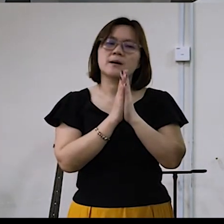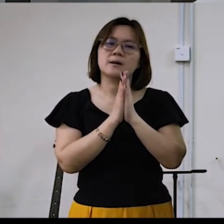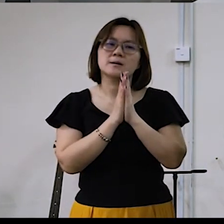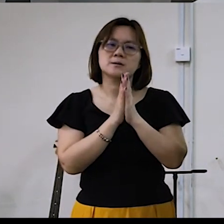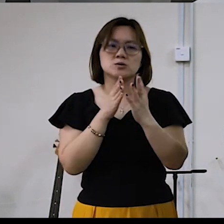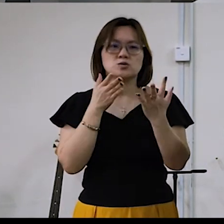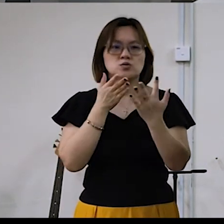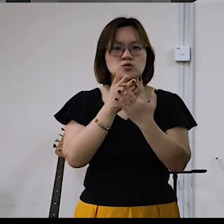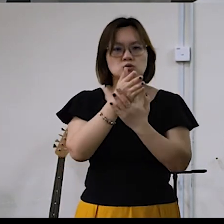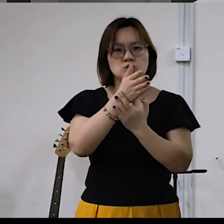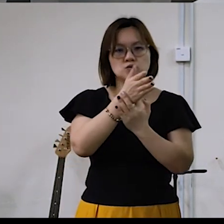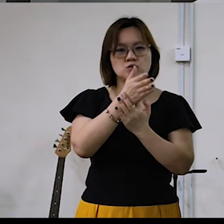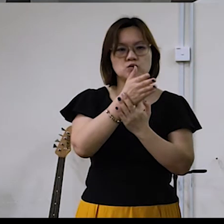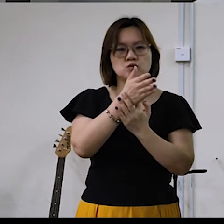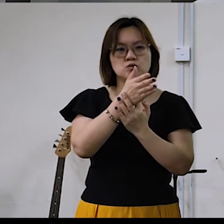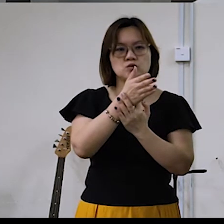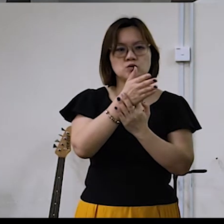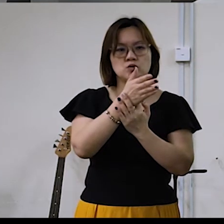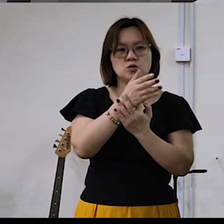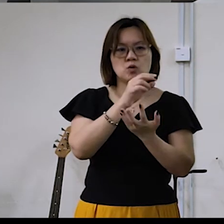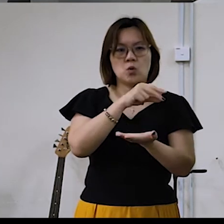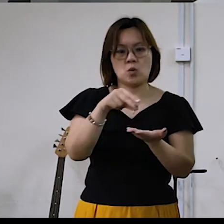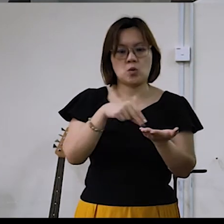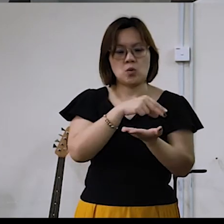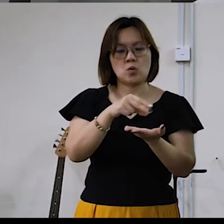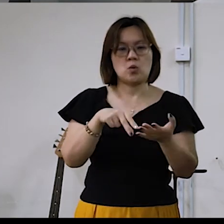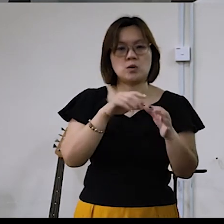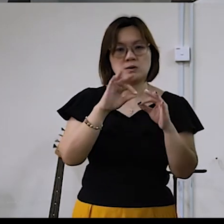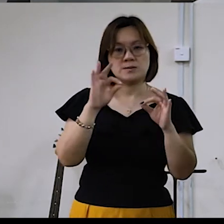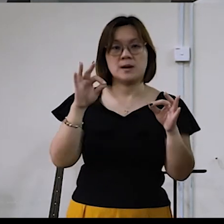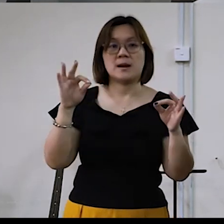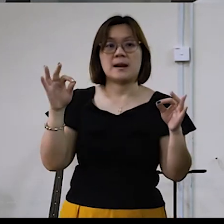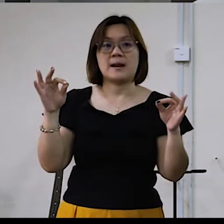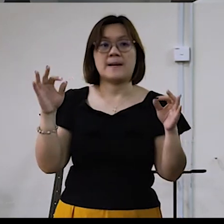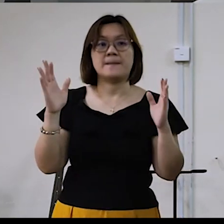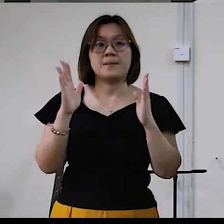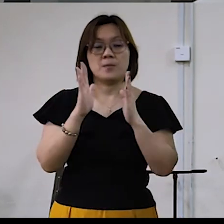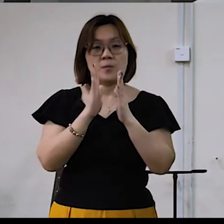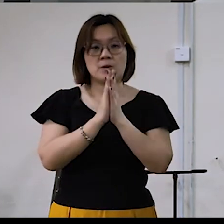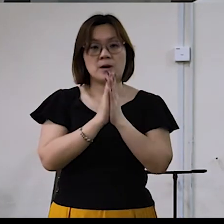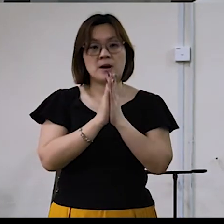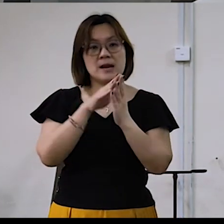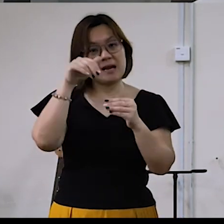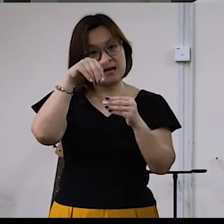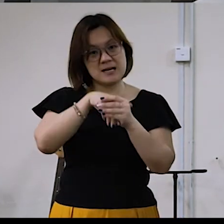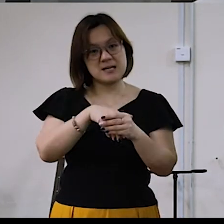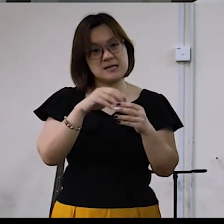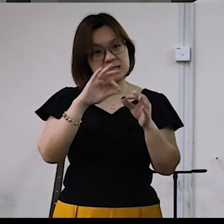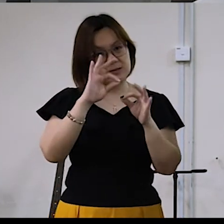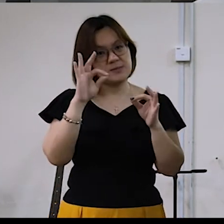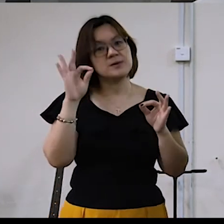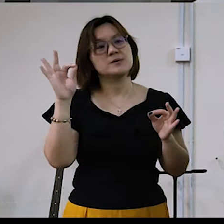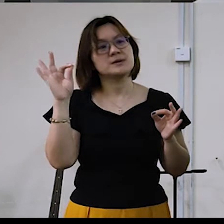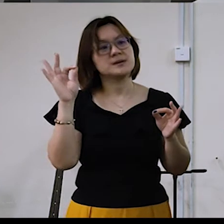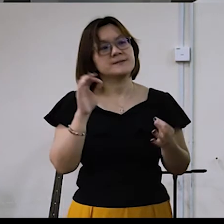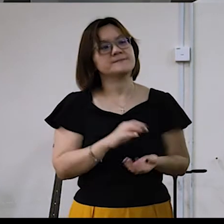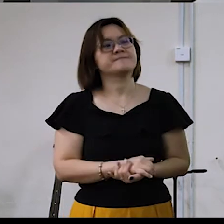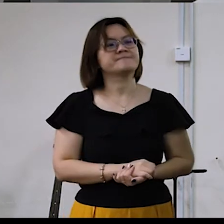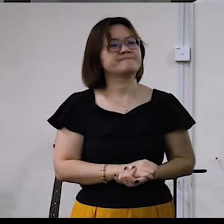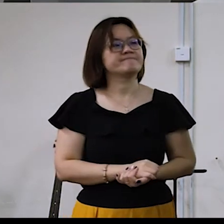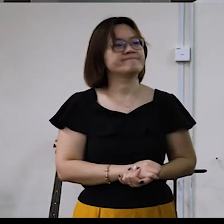English, in our Bahasa. You know what I'm saying? But when you pray in the Spirit, you are praying perfect prayers.